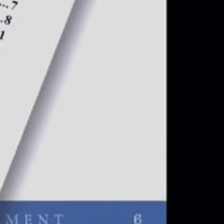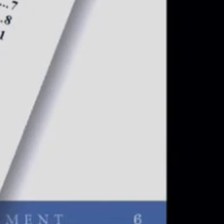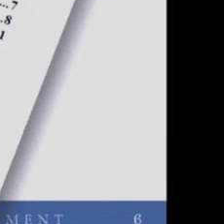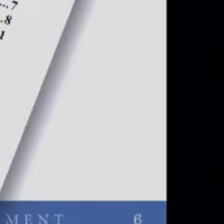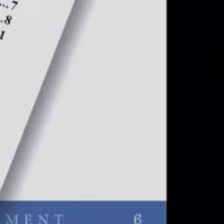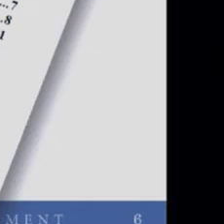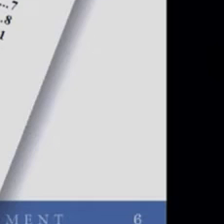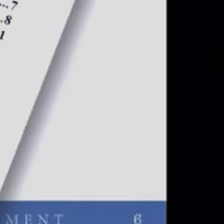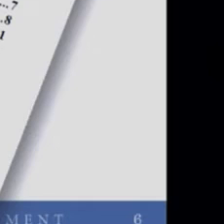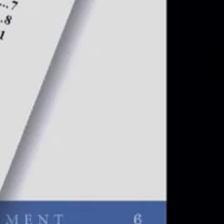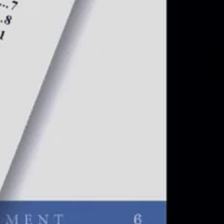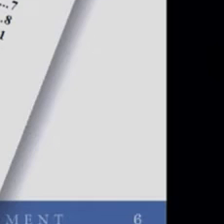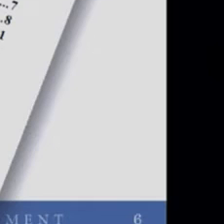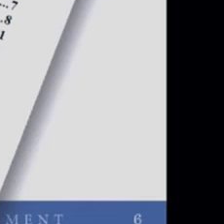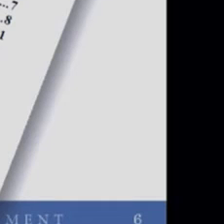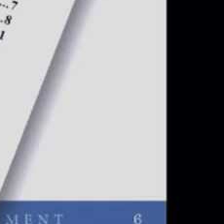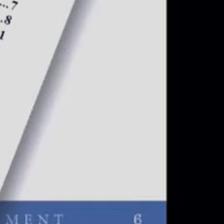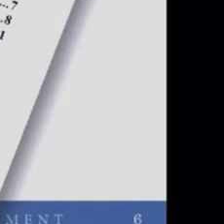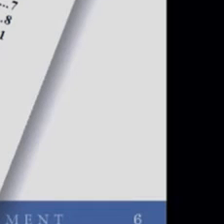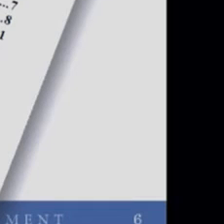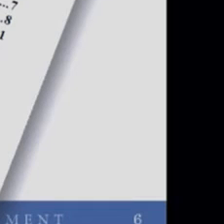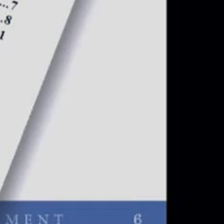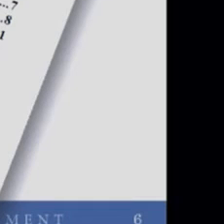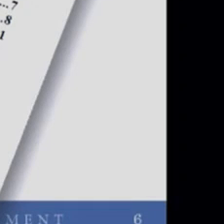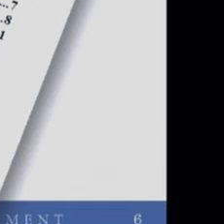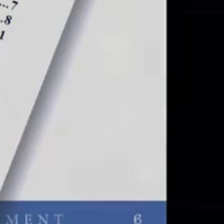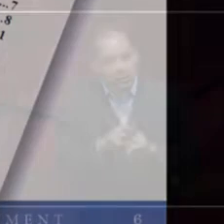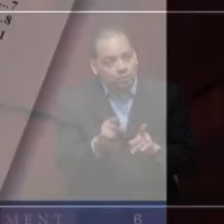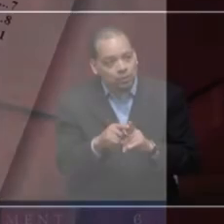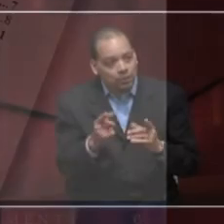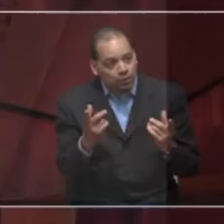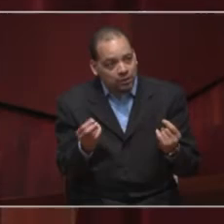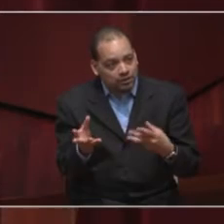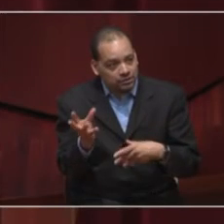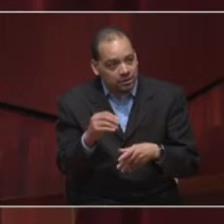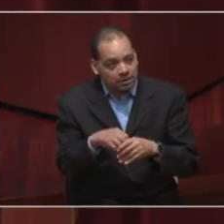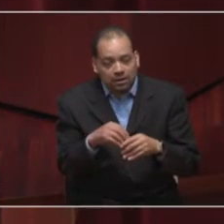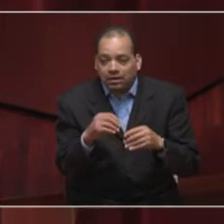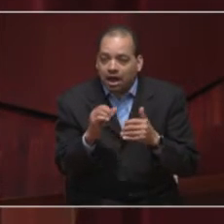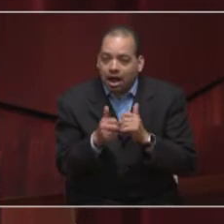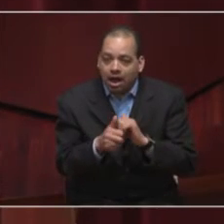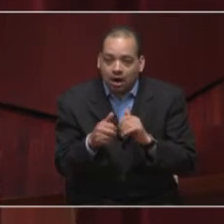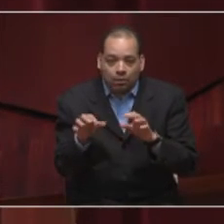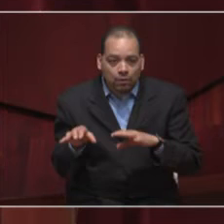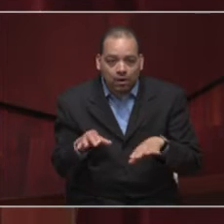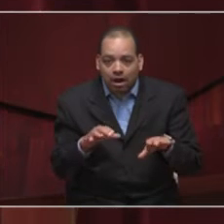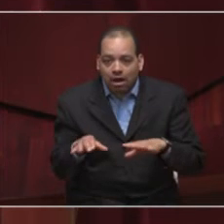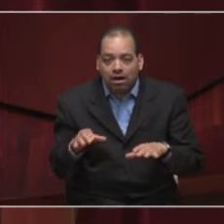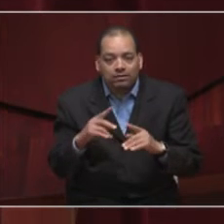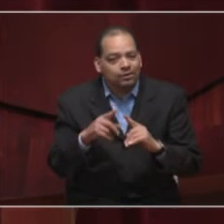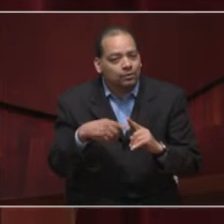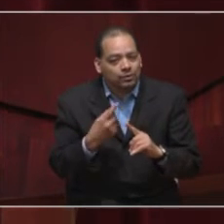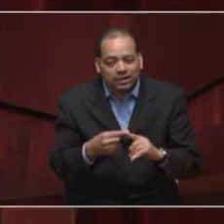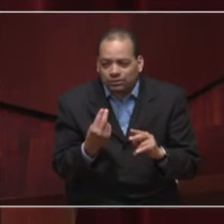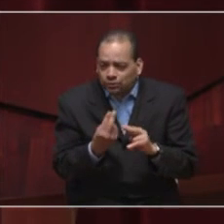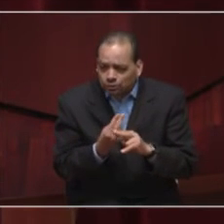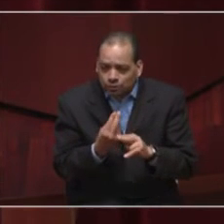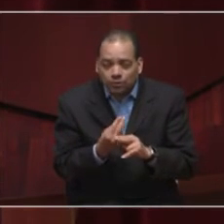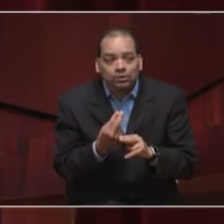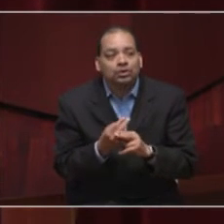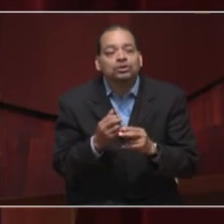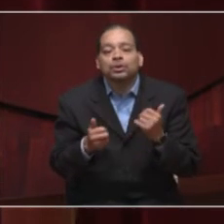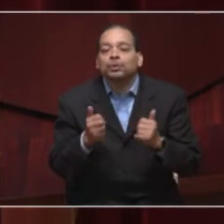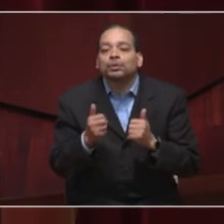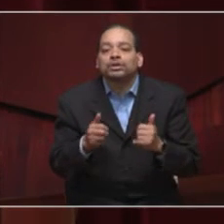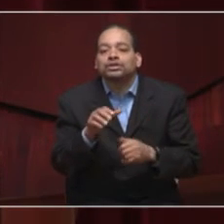Laying out really what's in the series, explaining how it's organized, and when you would use it, what series you'd select, how you'd